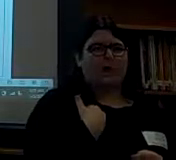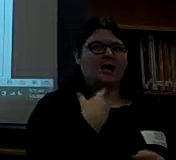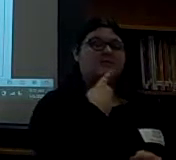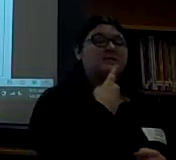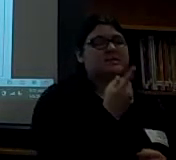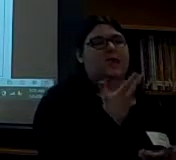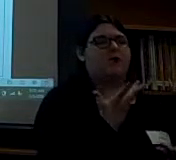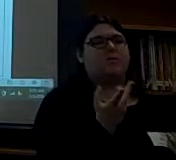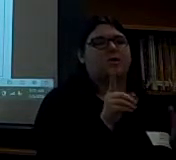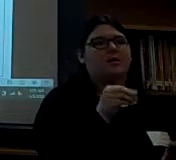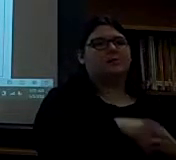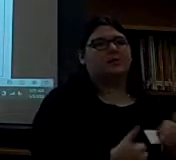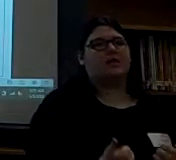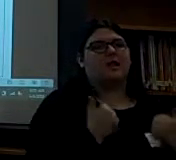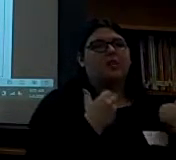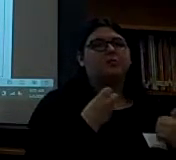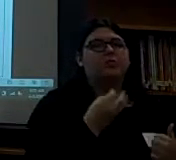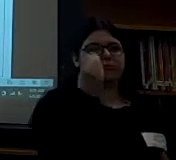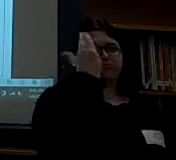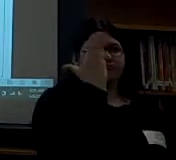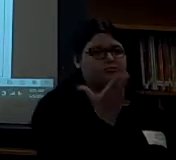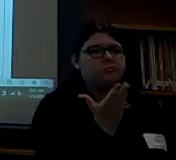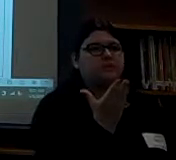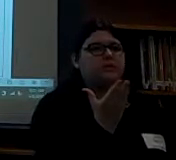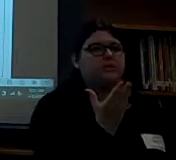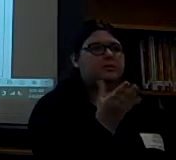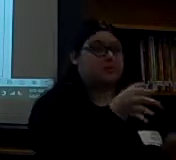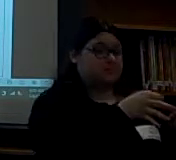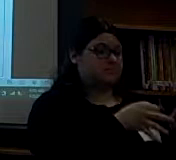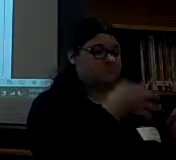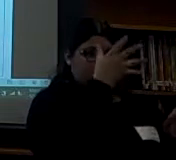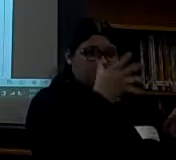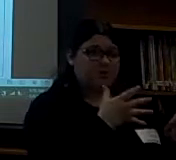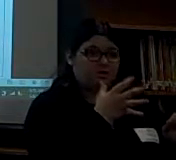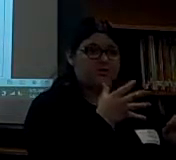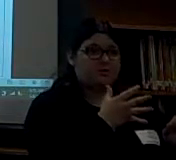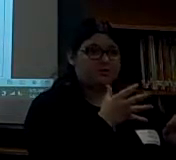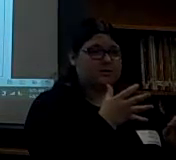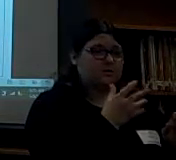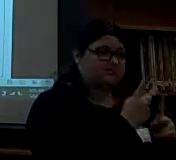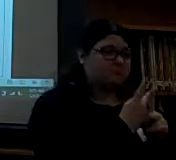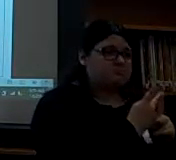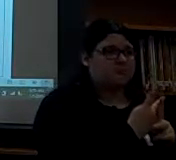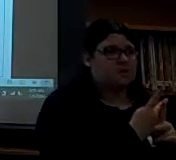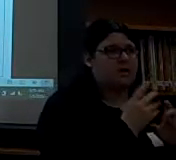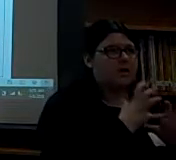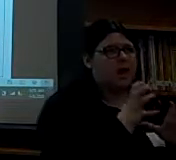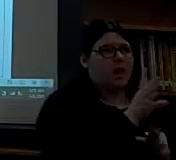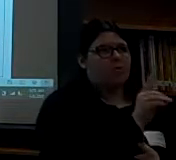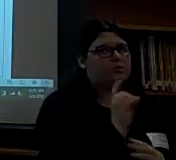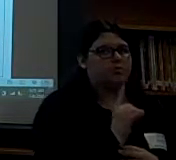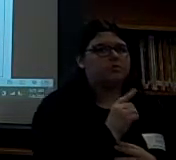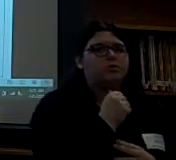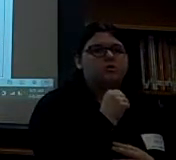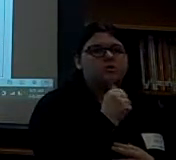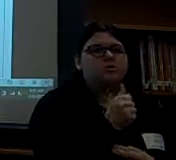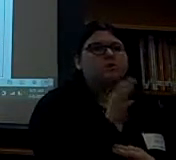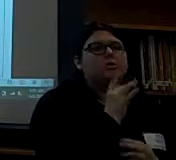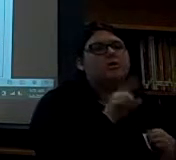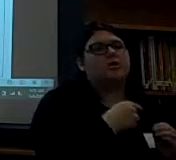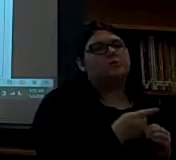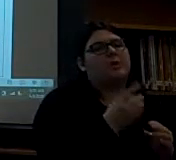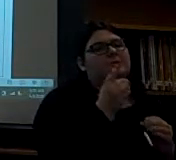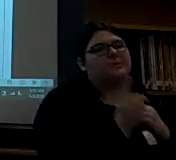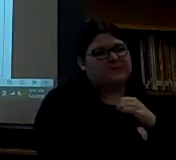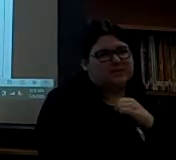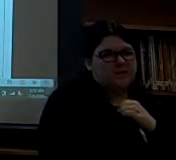in our lives. And I will tell you that by definition, parenting is gonna make lots of withdrawals. And we're not talking necessarily about discipline,